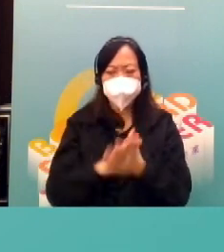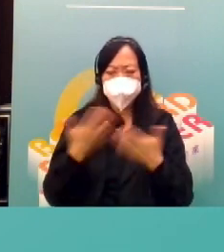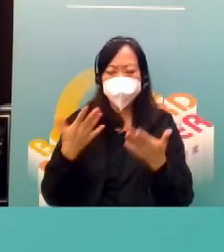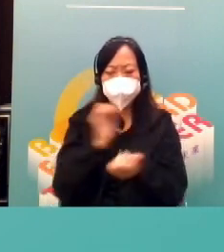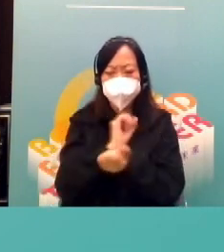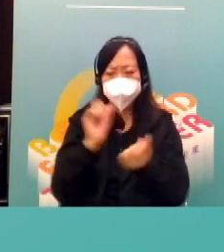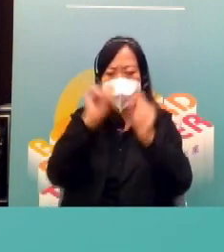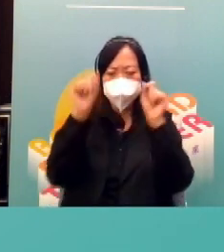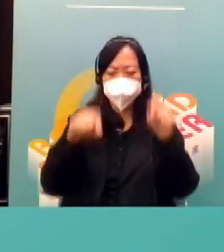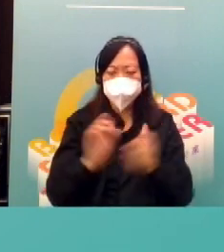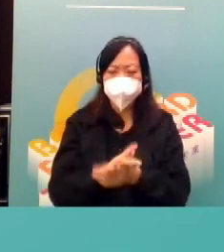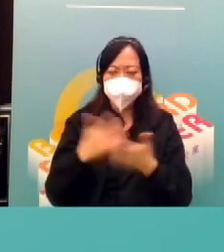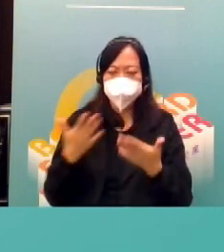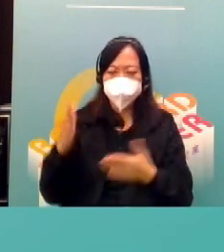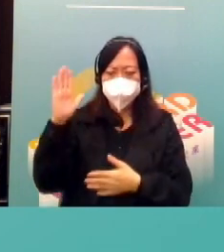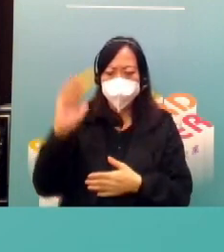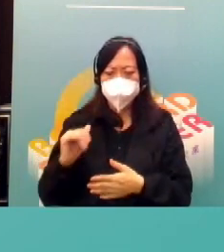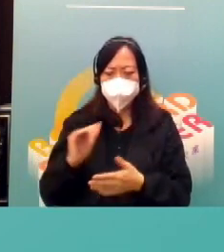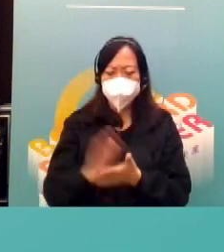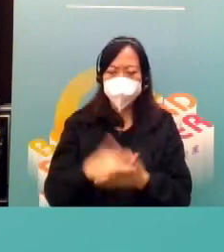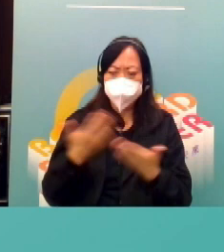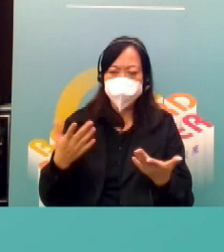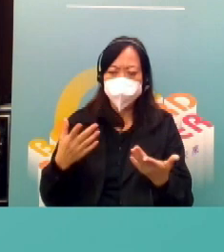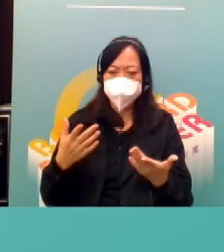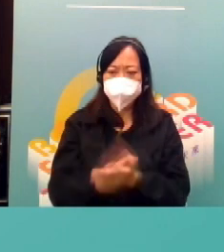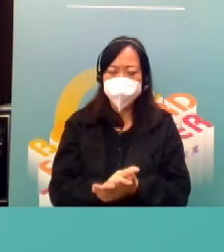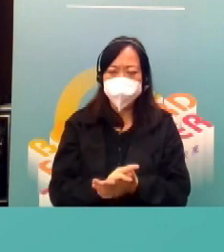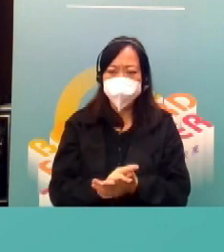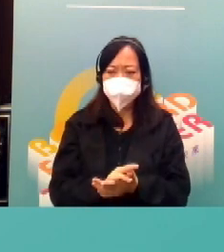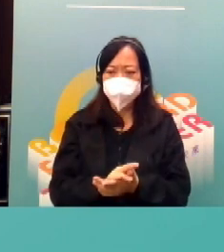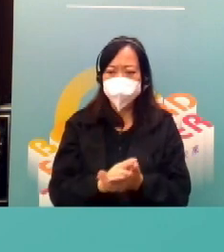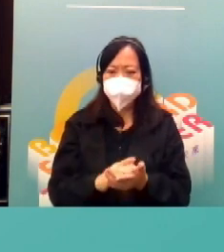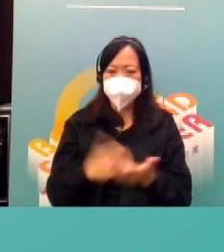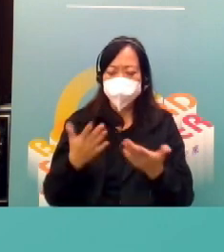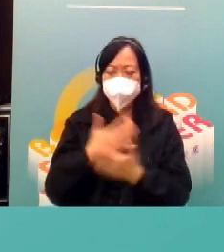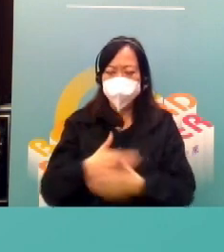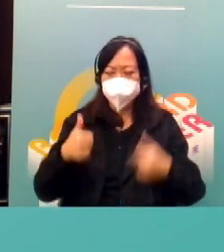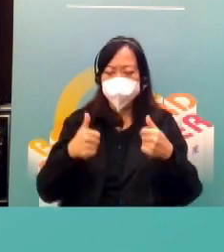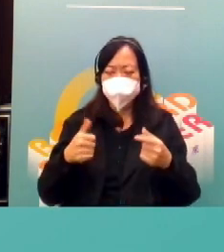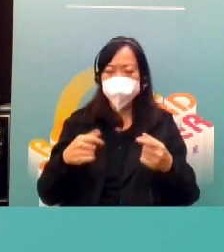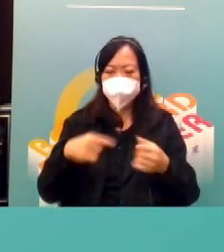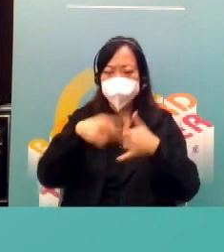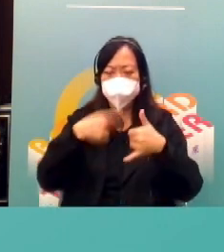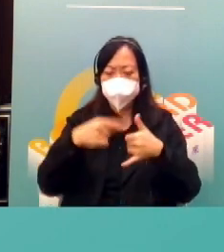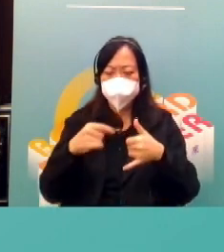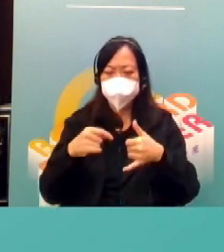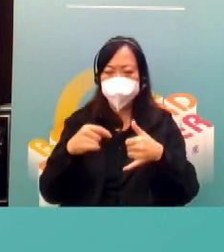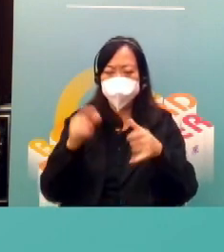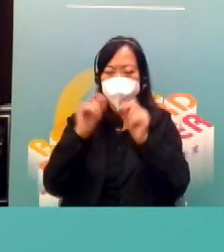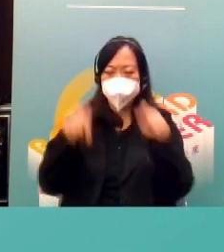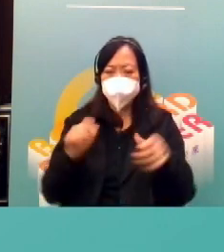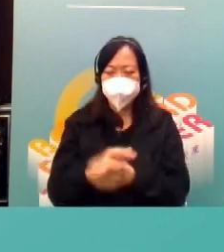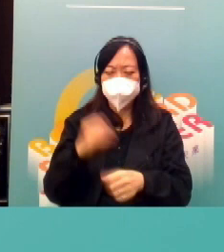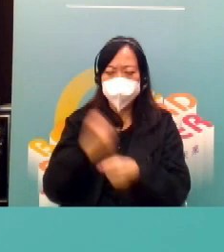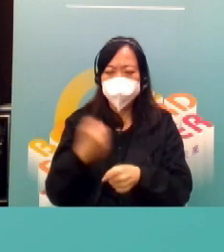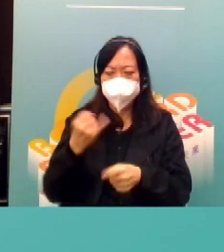touching on, for a particular individual, they might have health issues that have caused them to not be able to be in work, and therefore they have not been able to afford to rent. And